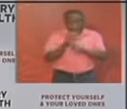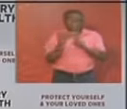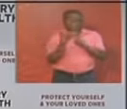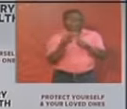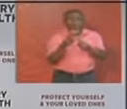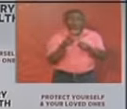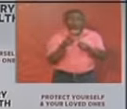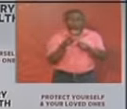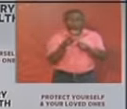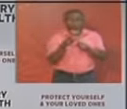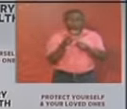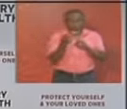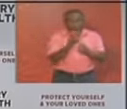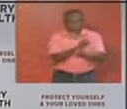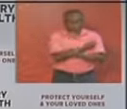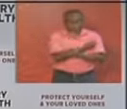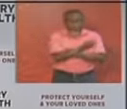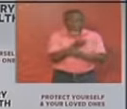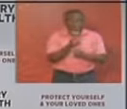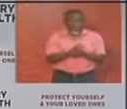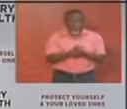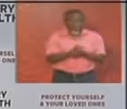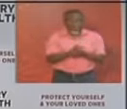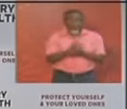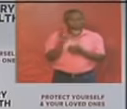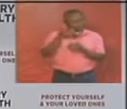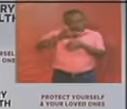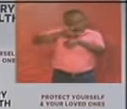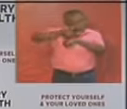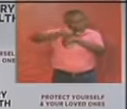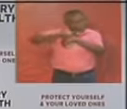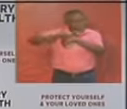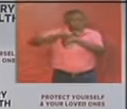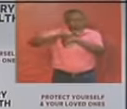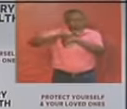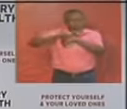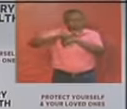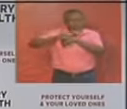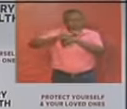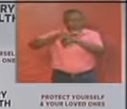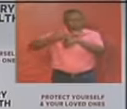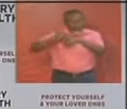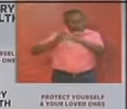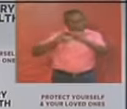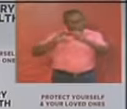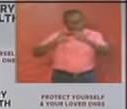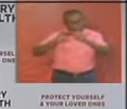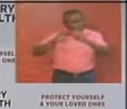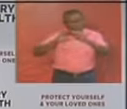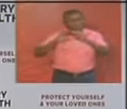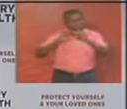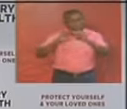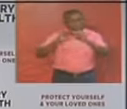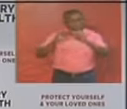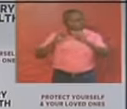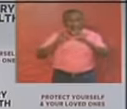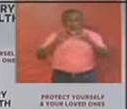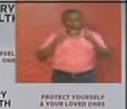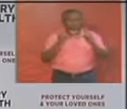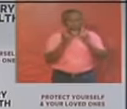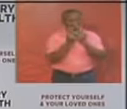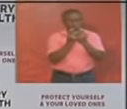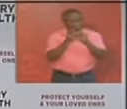are ready. They will be distributed via our Corp.com unit in the not too distant future. Persons who wish